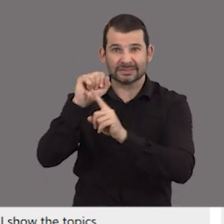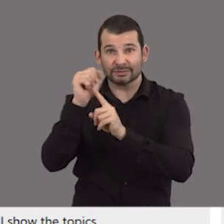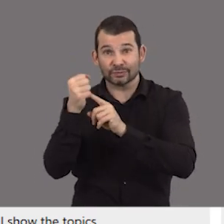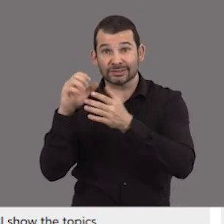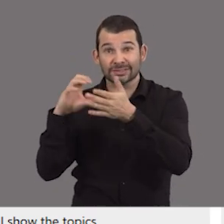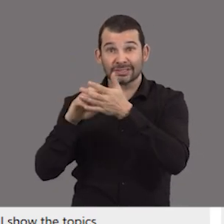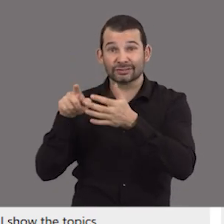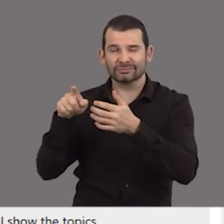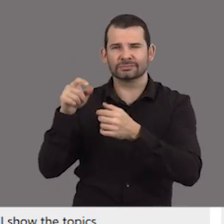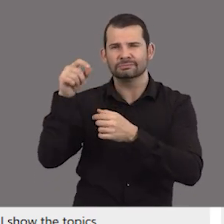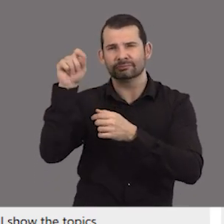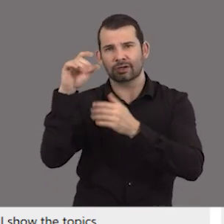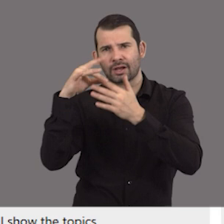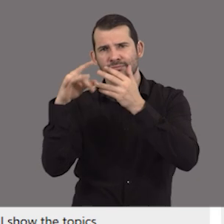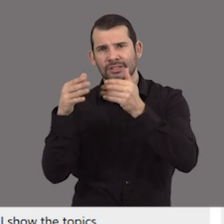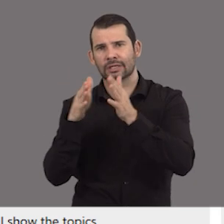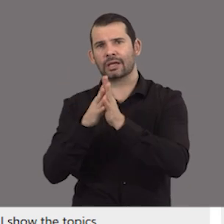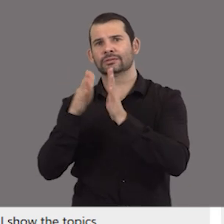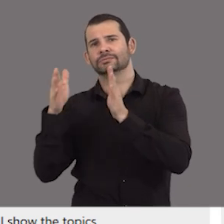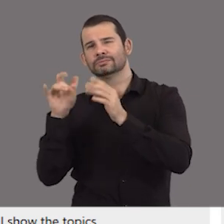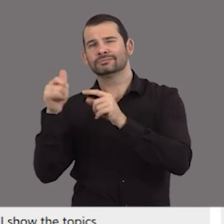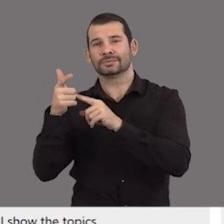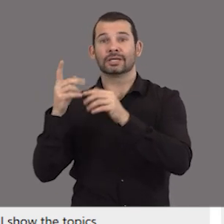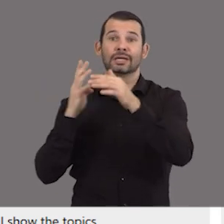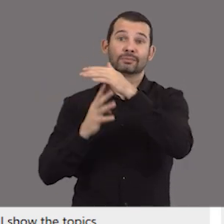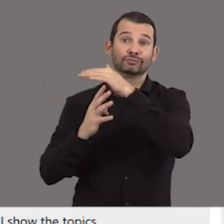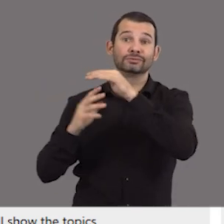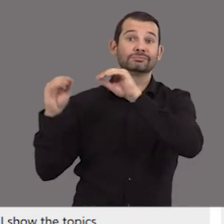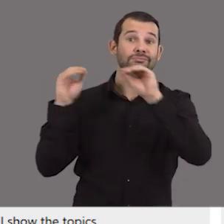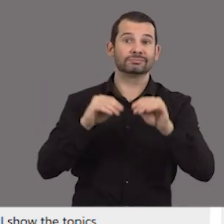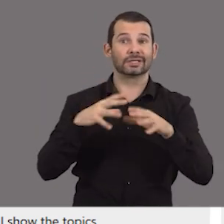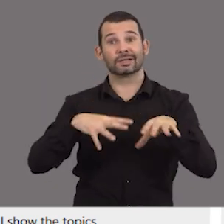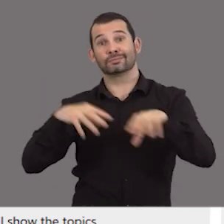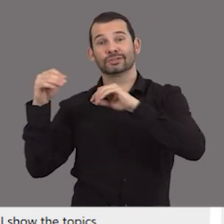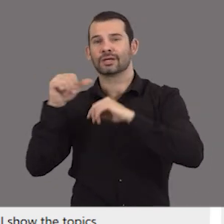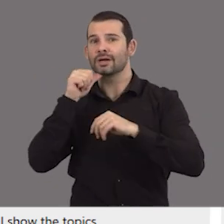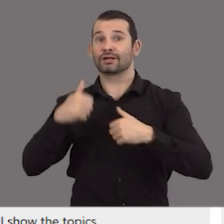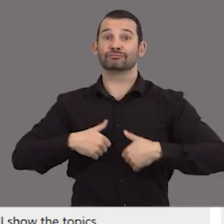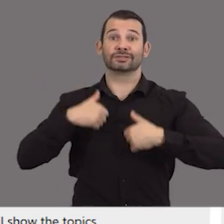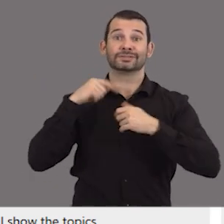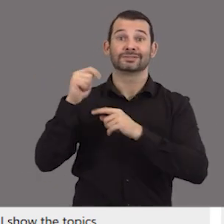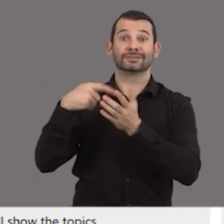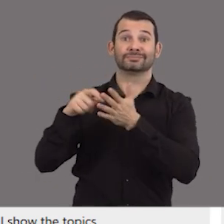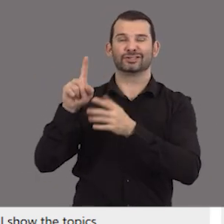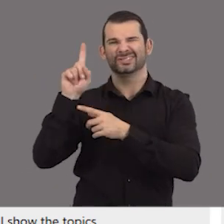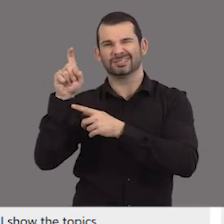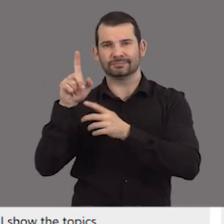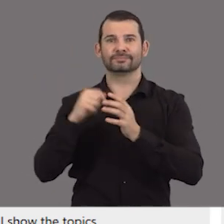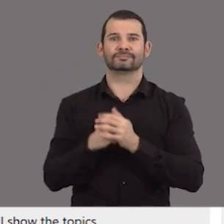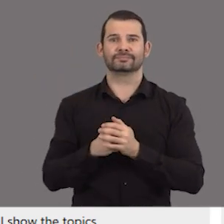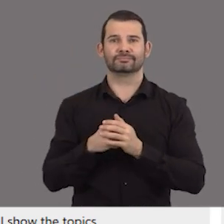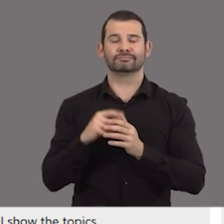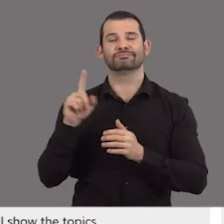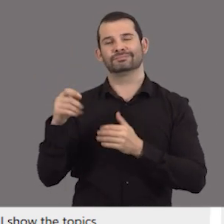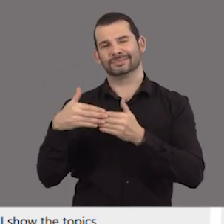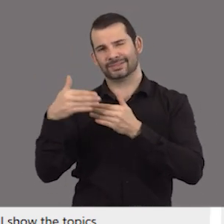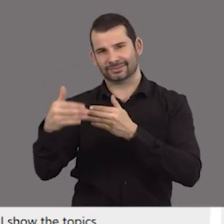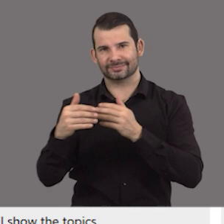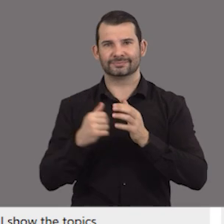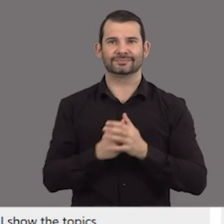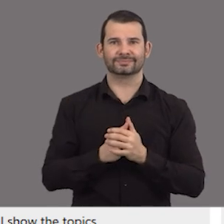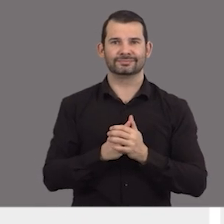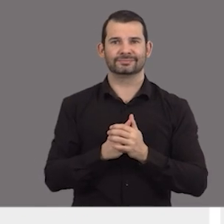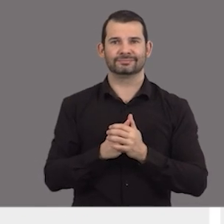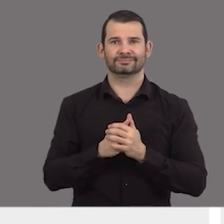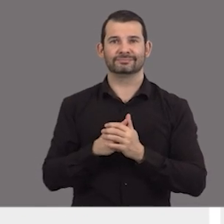situation section, tick the option next to immigrant, emigrant, non-resident taxpayer. Click Next.